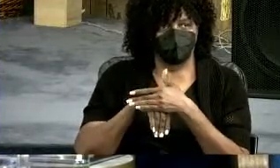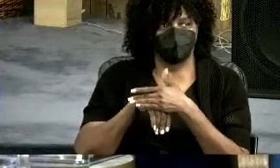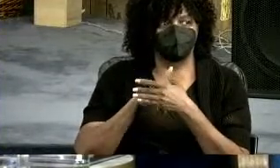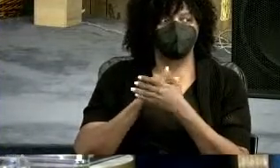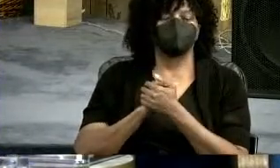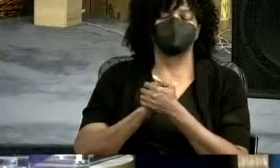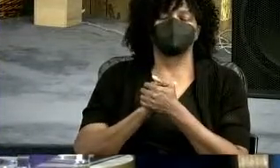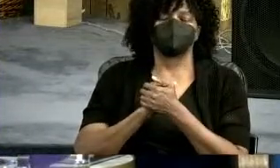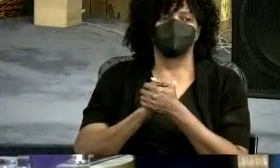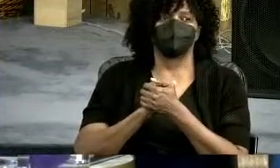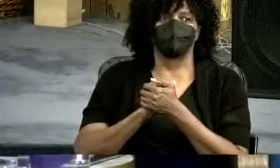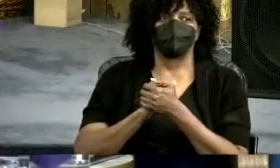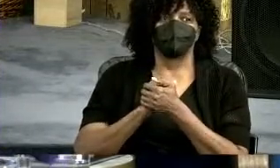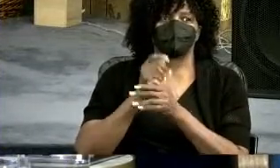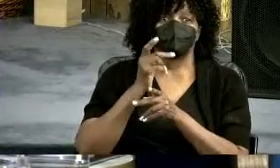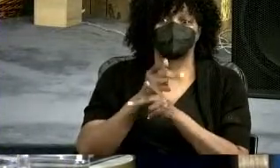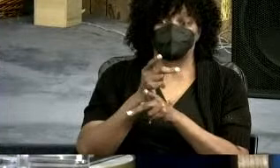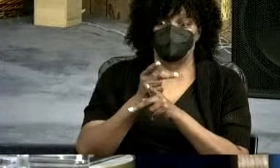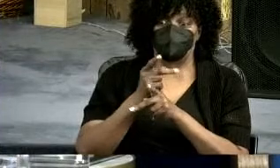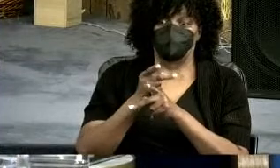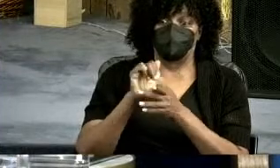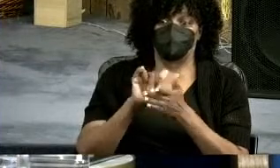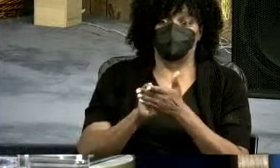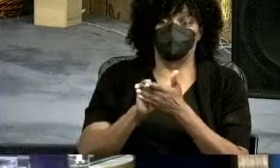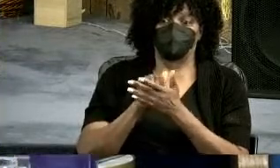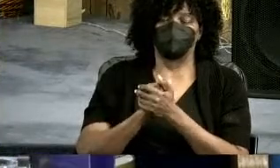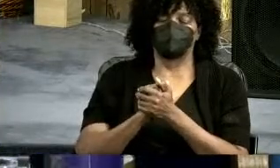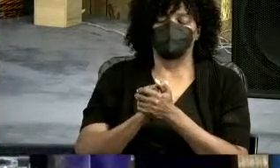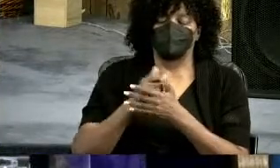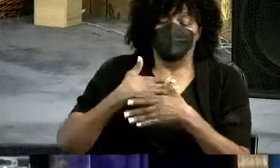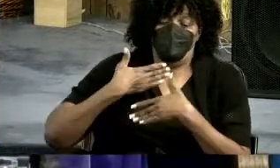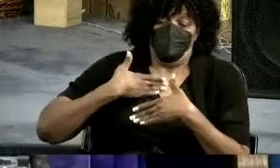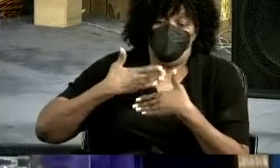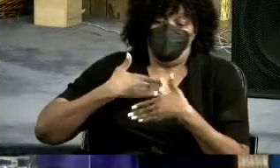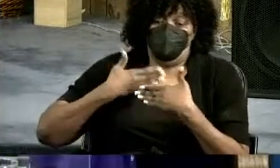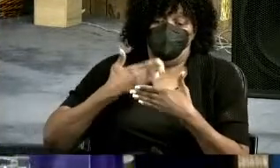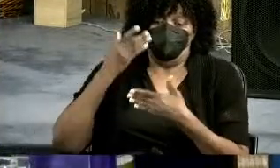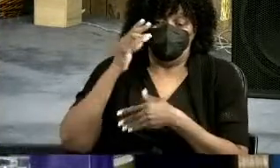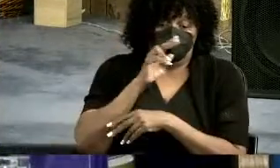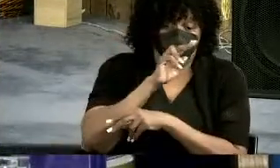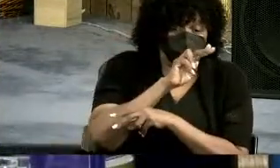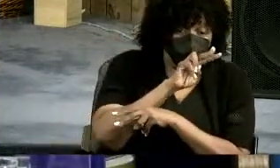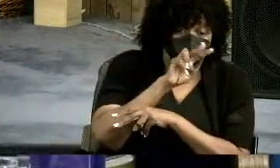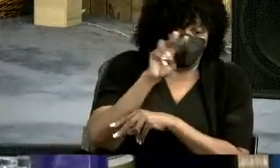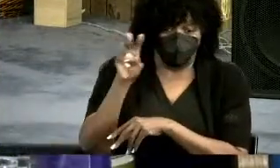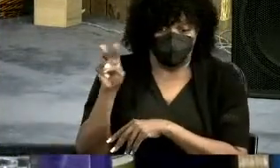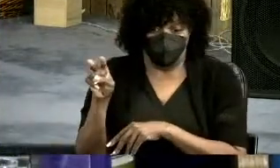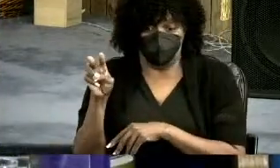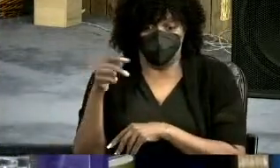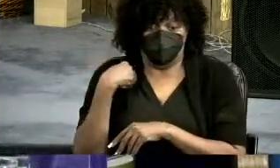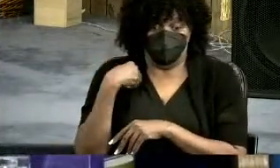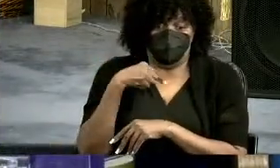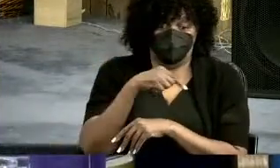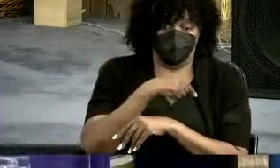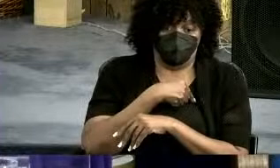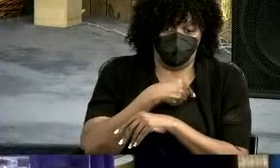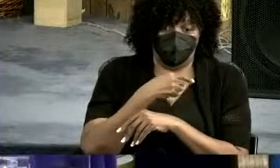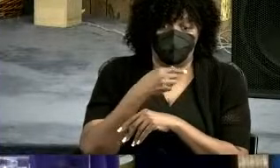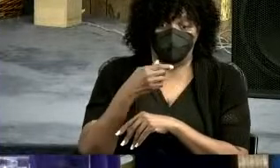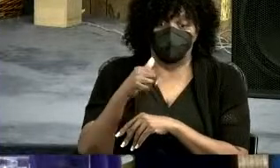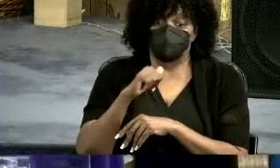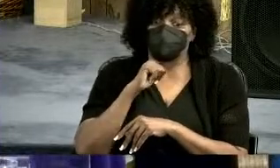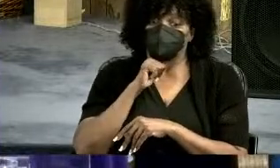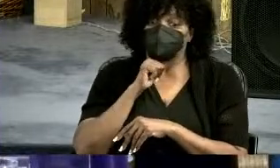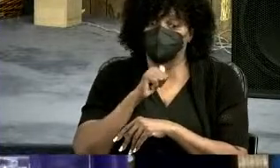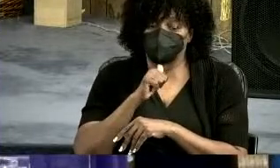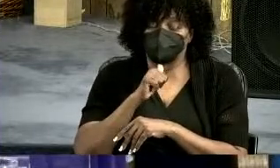with me, this directory. But anyway, I'm going to come back to you. It's going to be, we back to normal now. We ain't